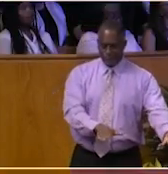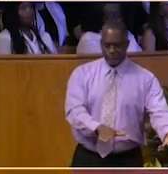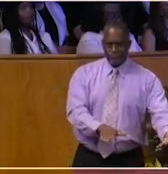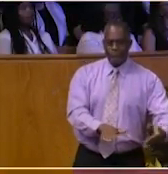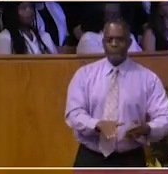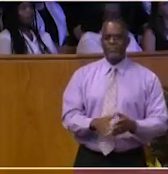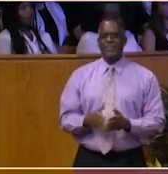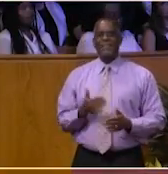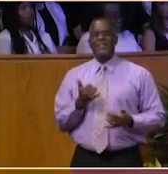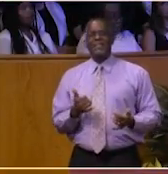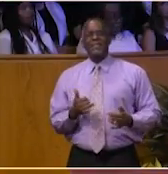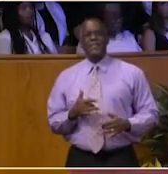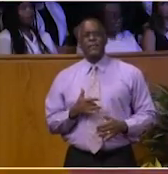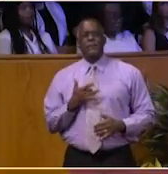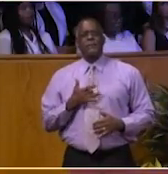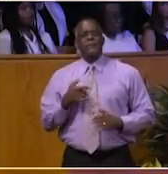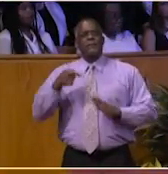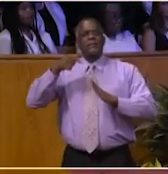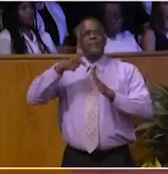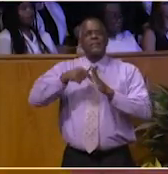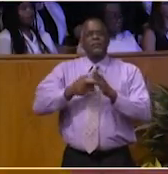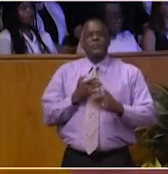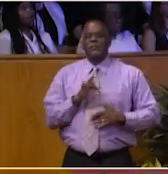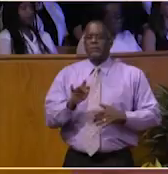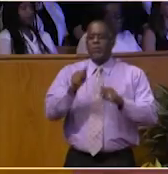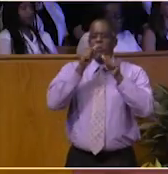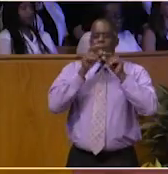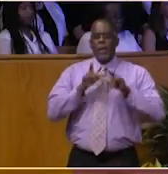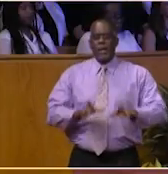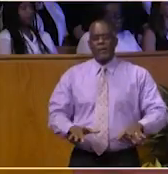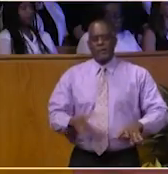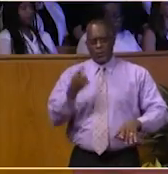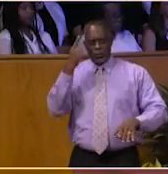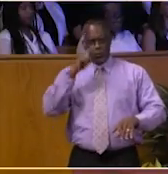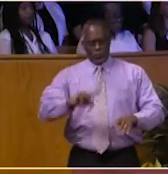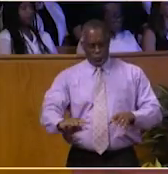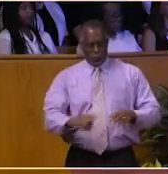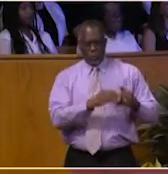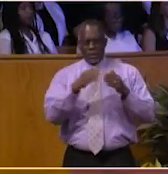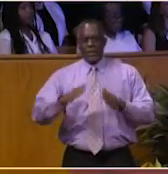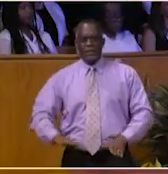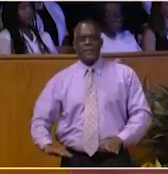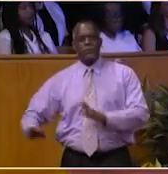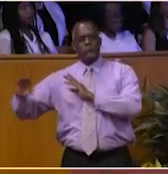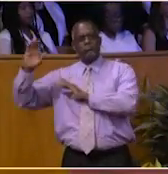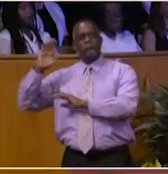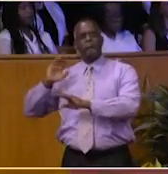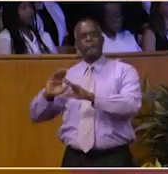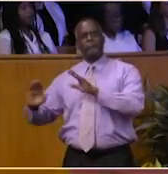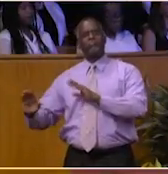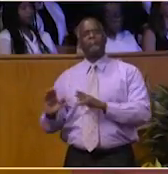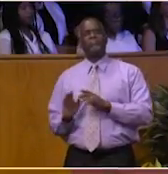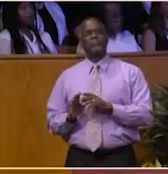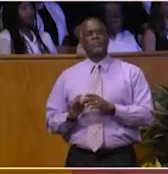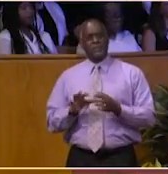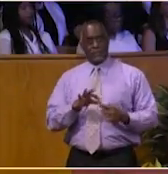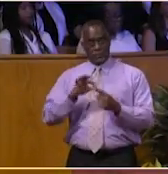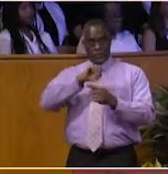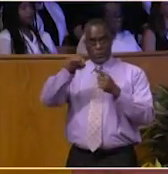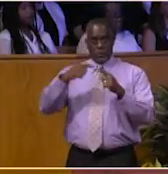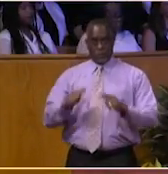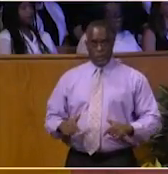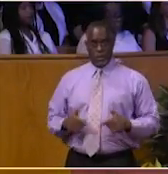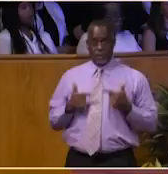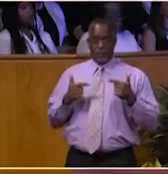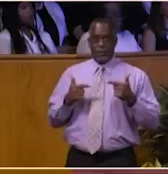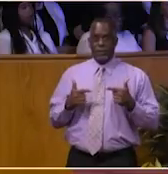a deeper sense of the blessing we had when they were in our midst. Lest we